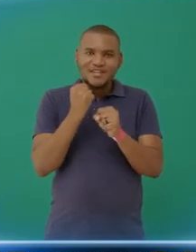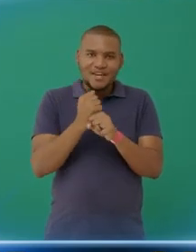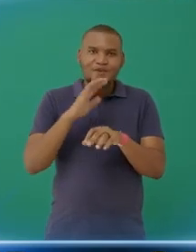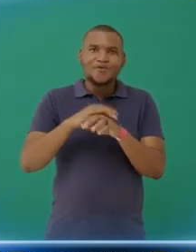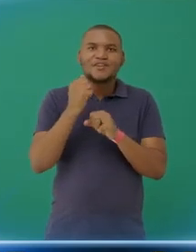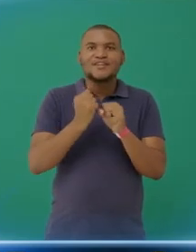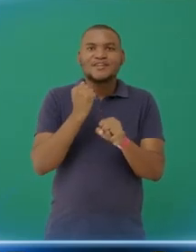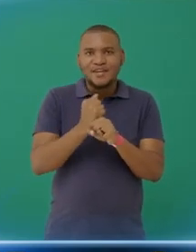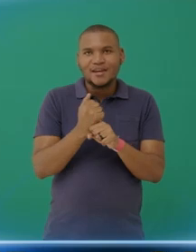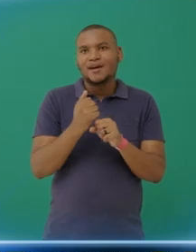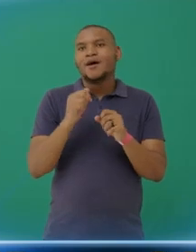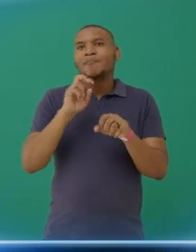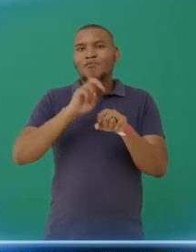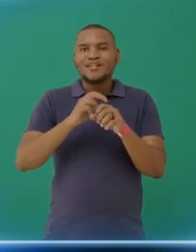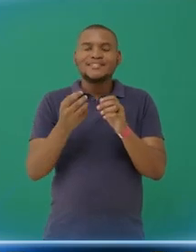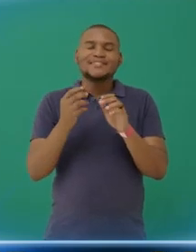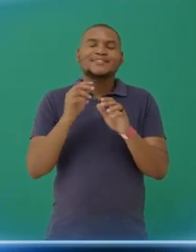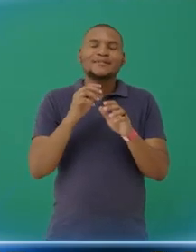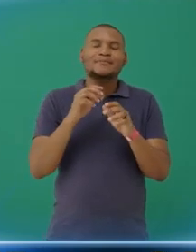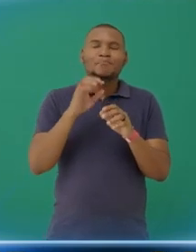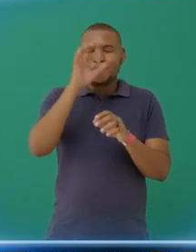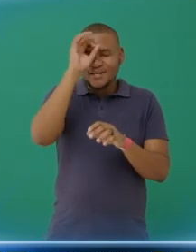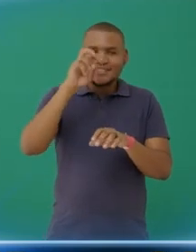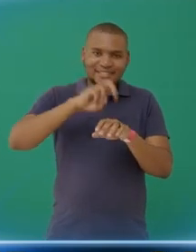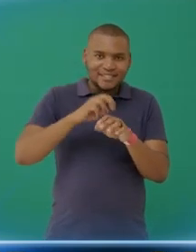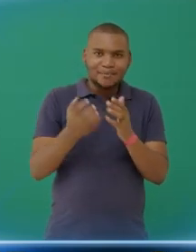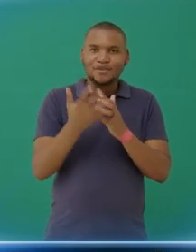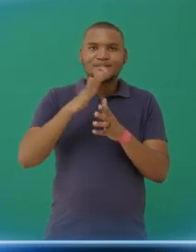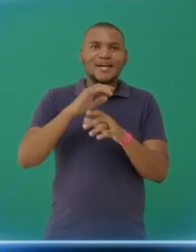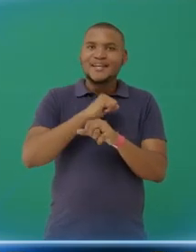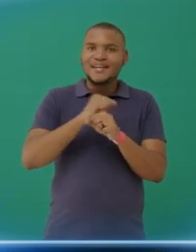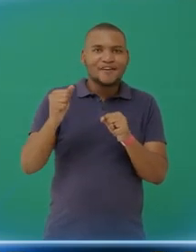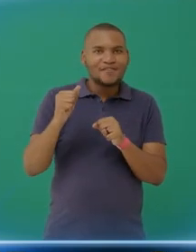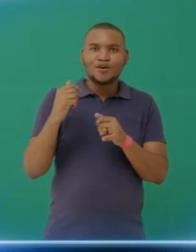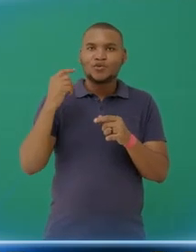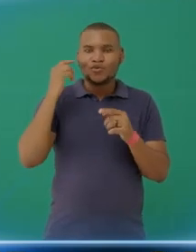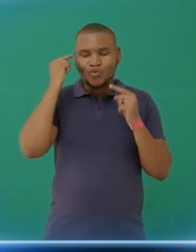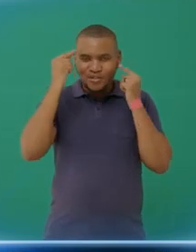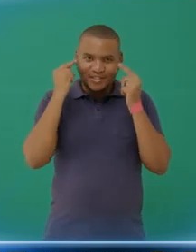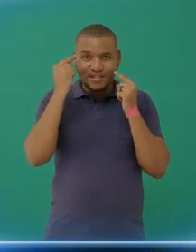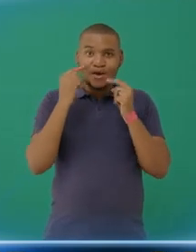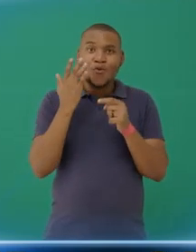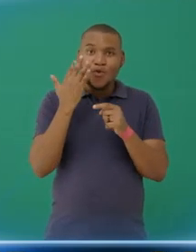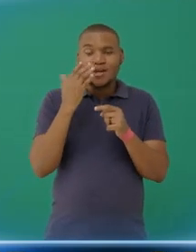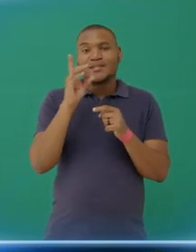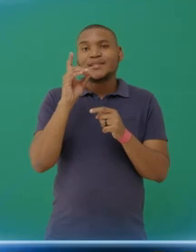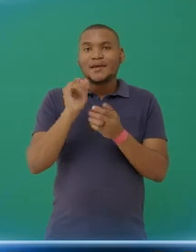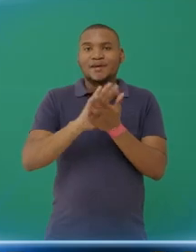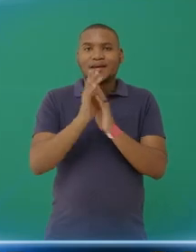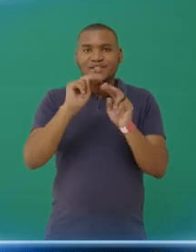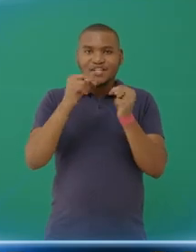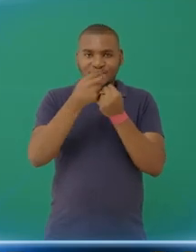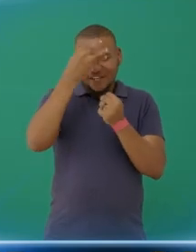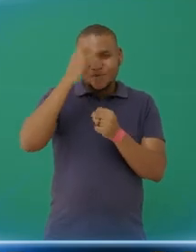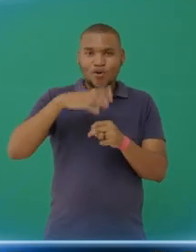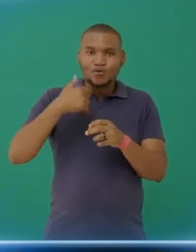needs and priorities in the Western Cape are never taken into account. When the DA becomes the national government, essentially, we would